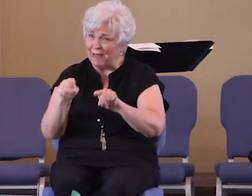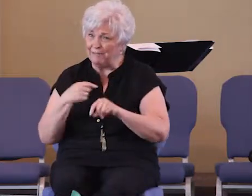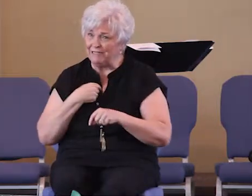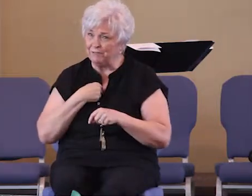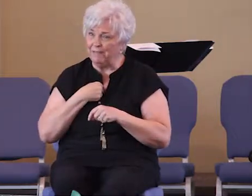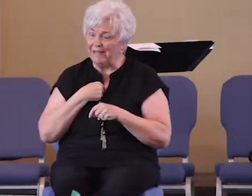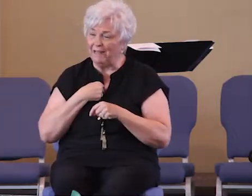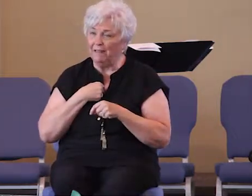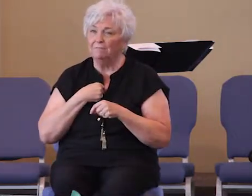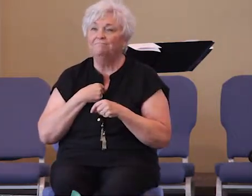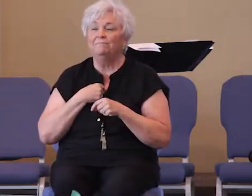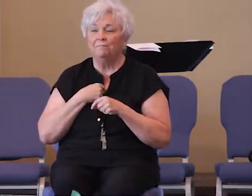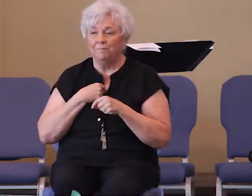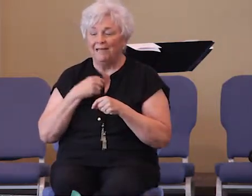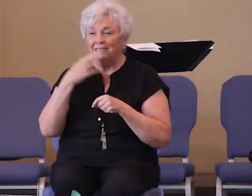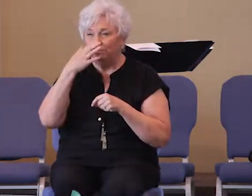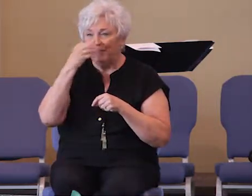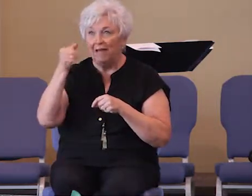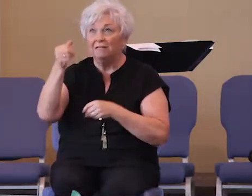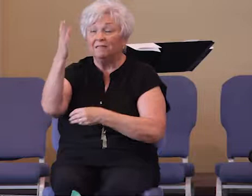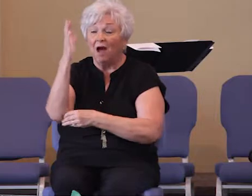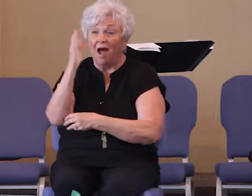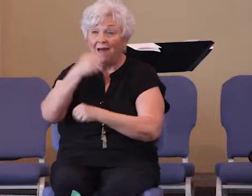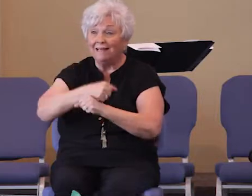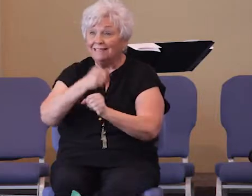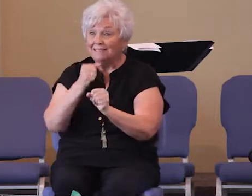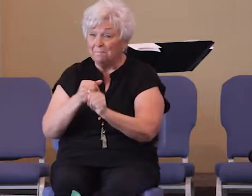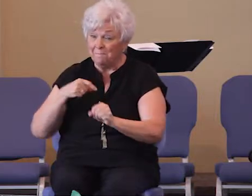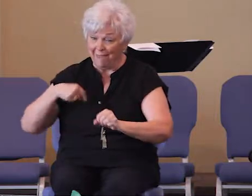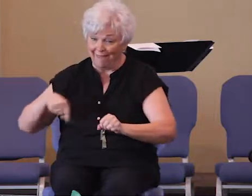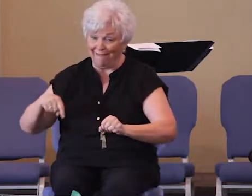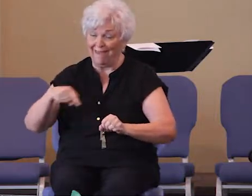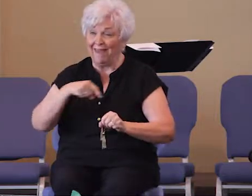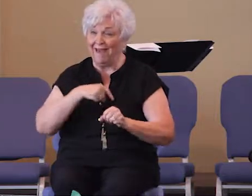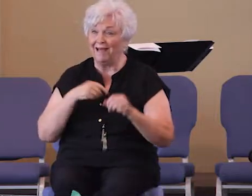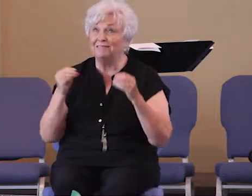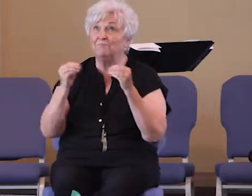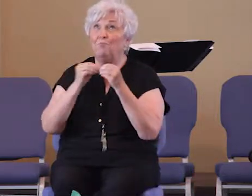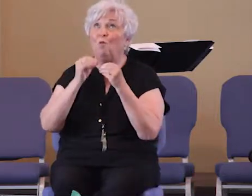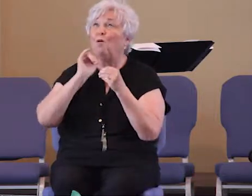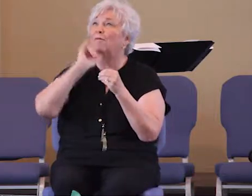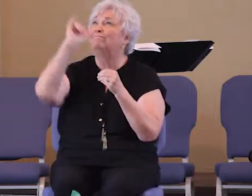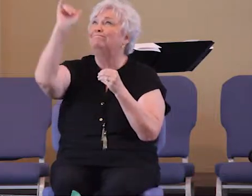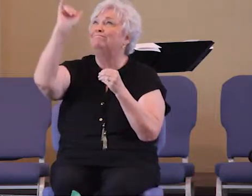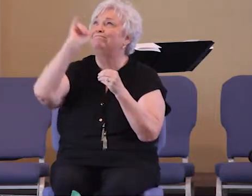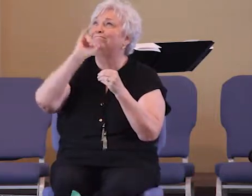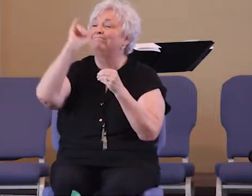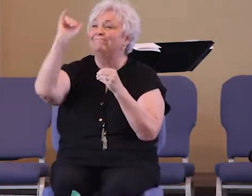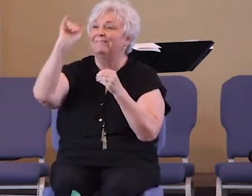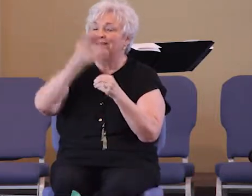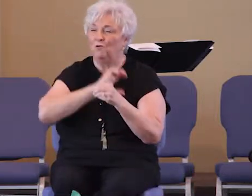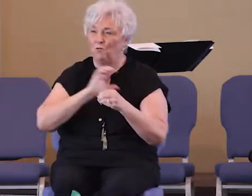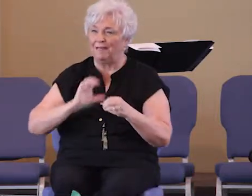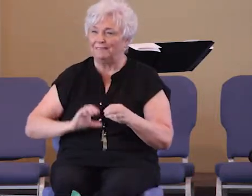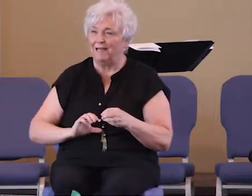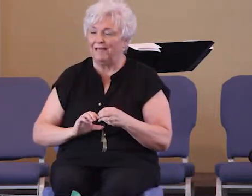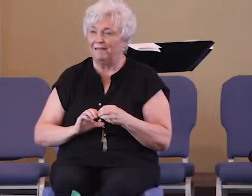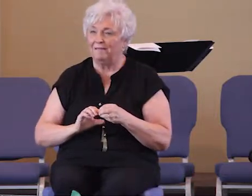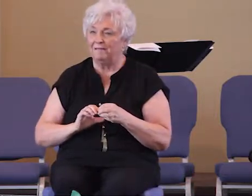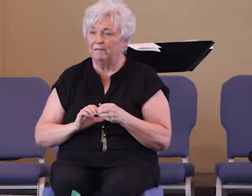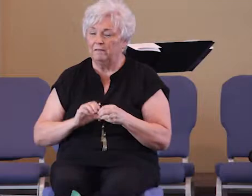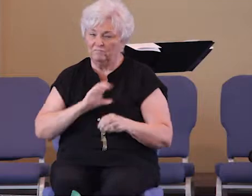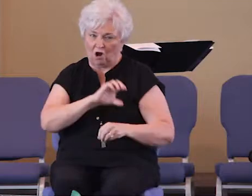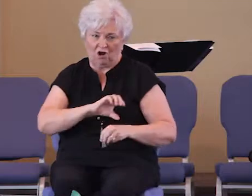He's crafting us. He's making us more like Him in our character, which deals with integrity, justice,